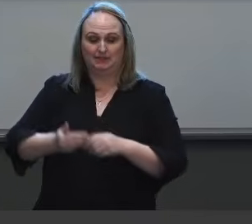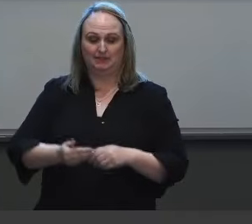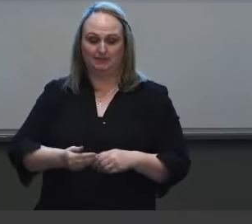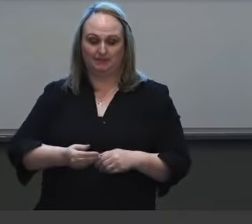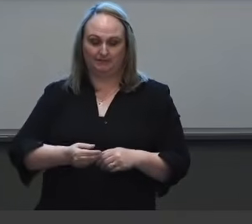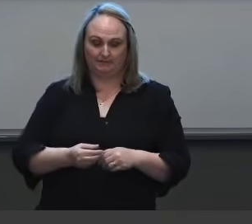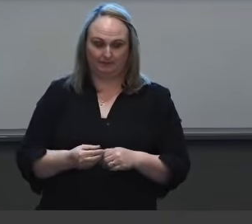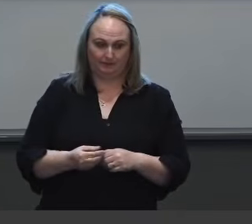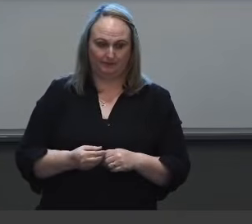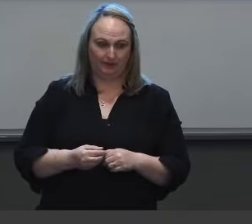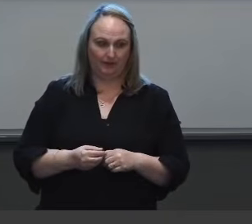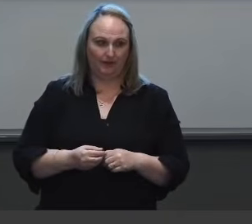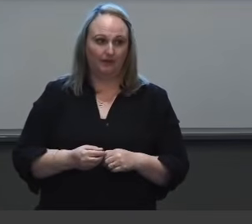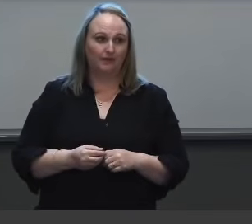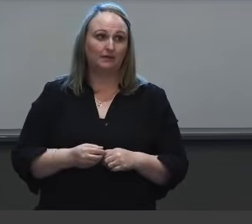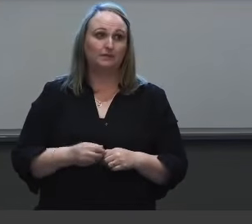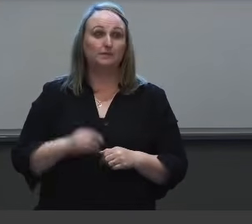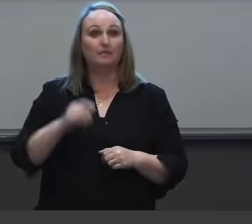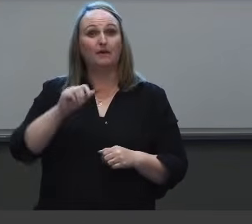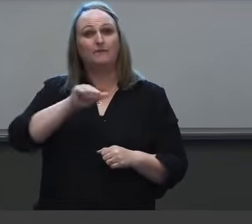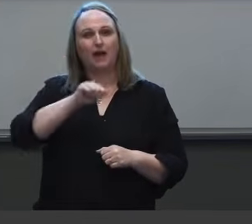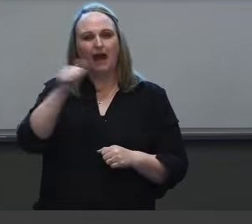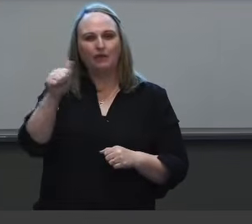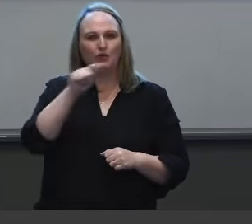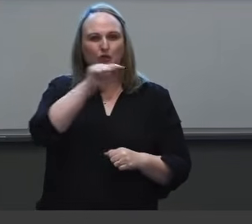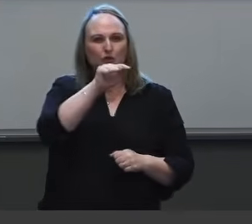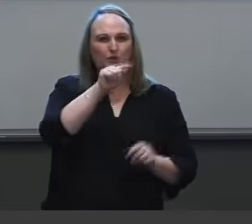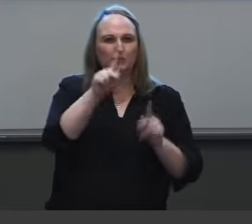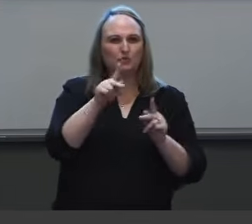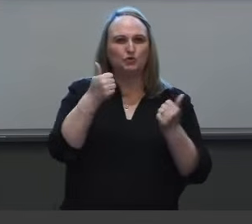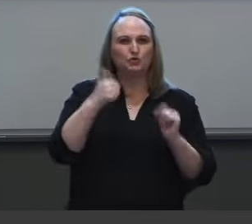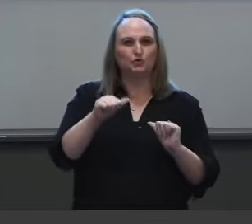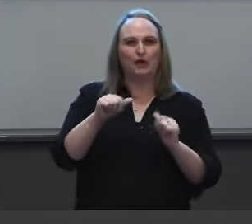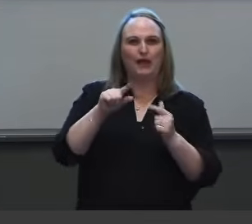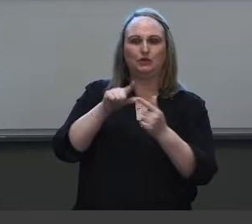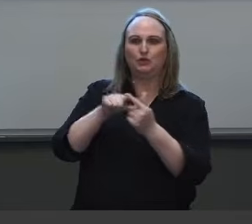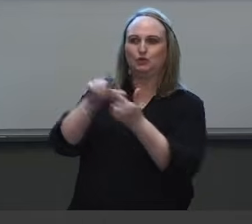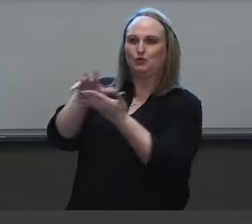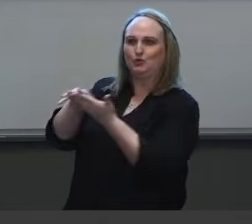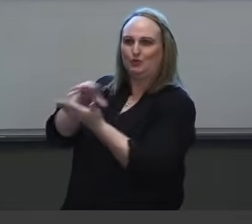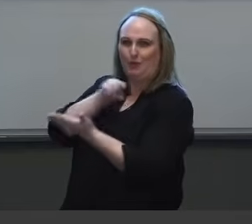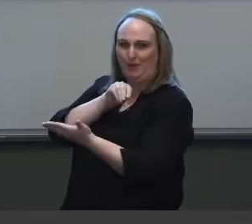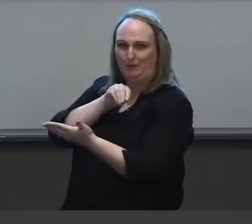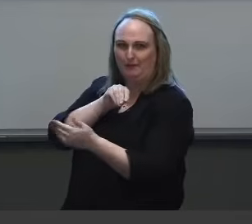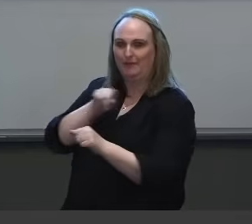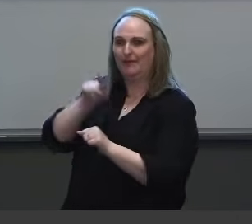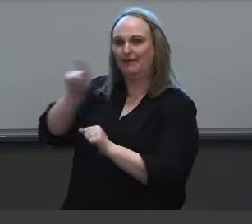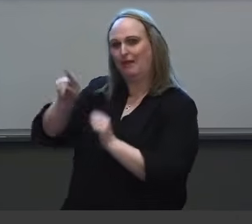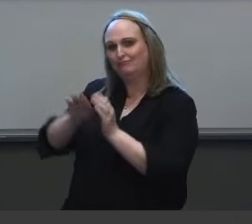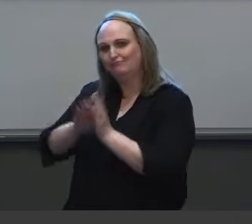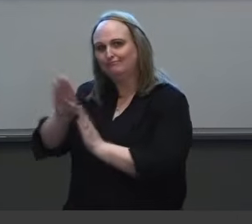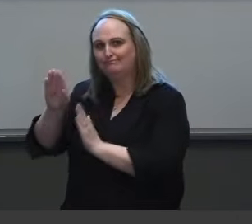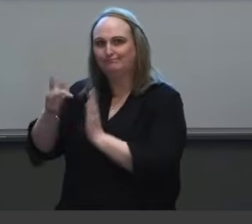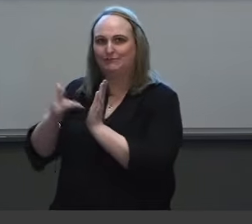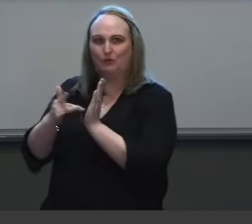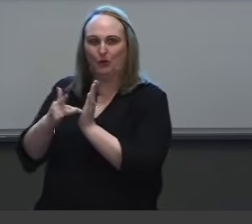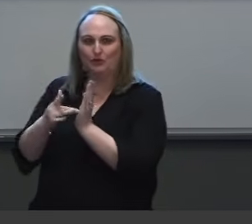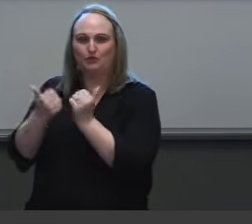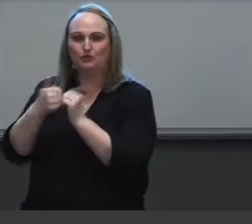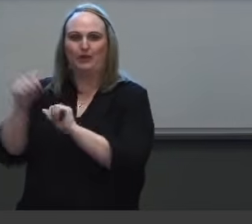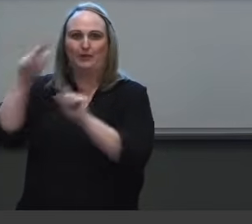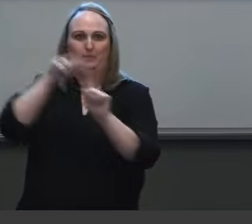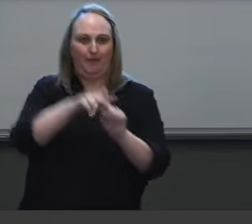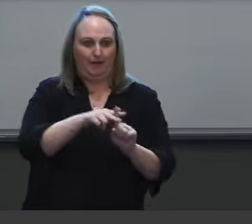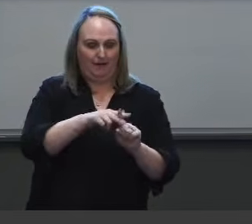Other applications like ours are trying to piggyback from the advancement of technology in that area. Just